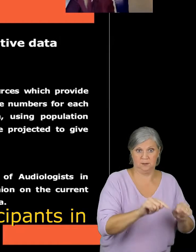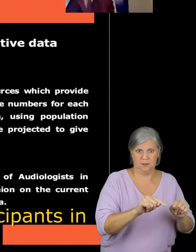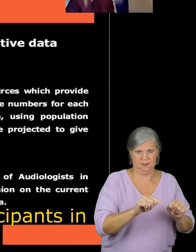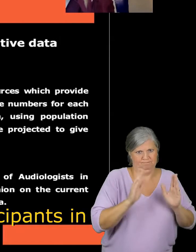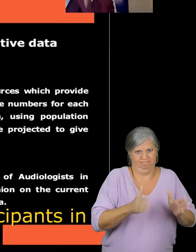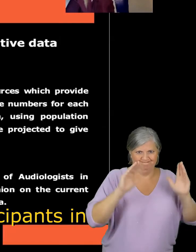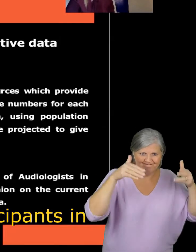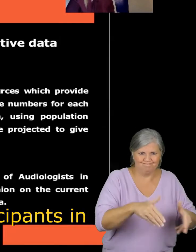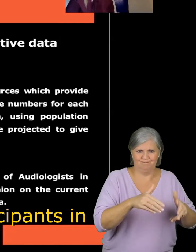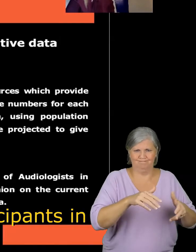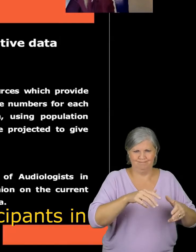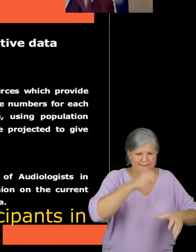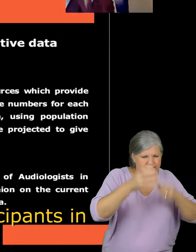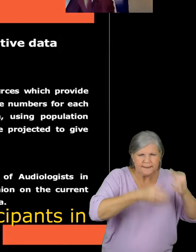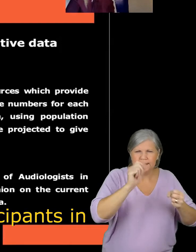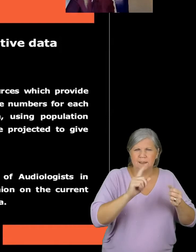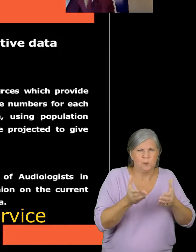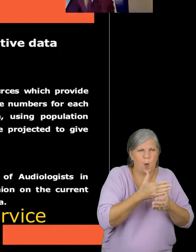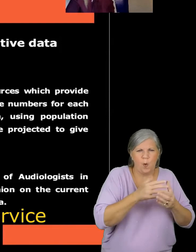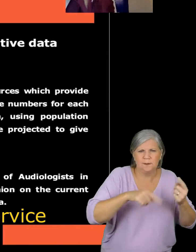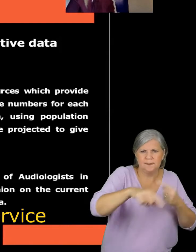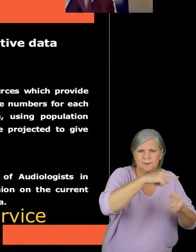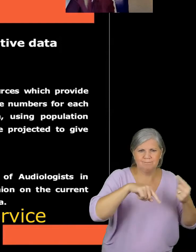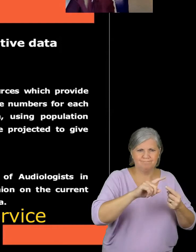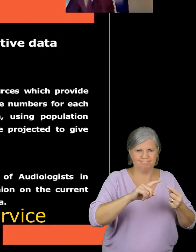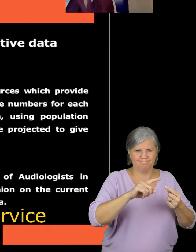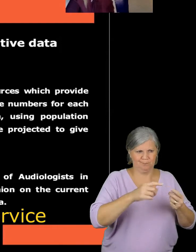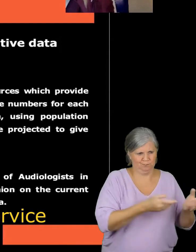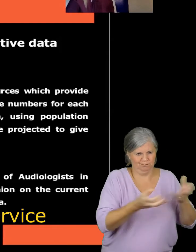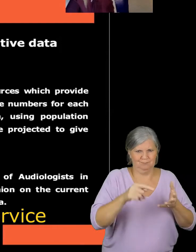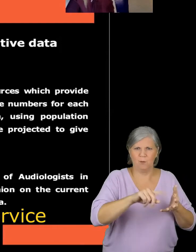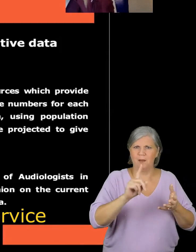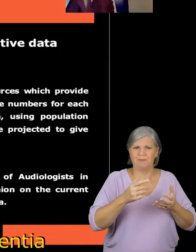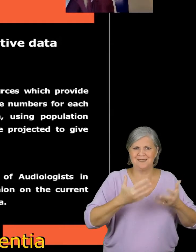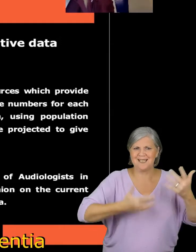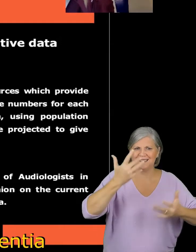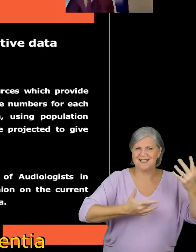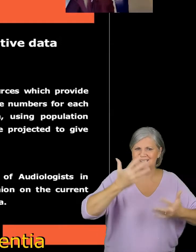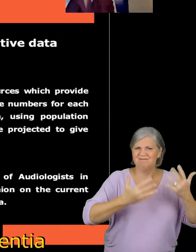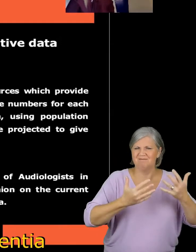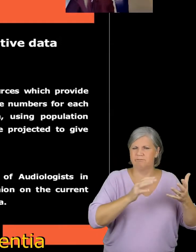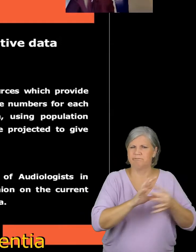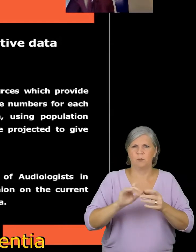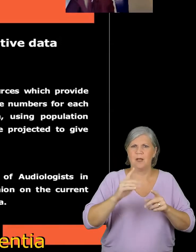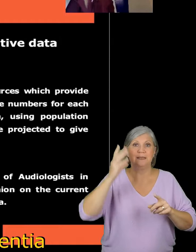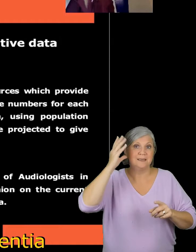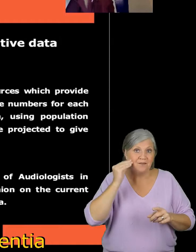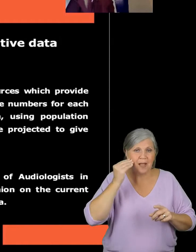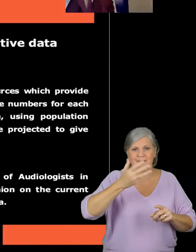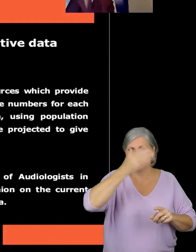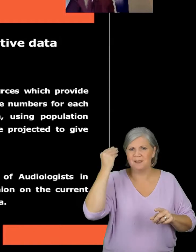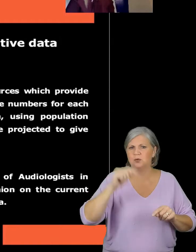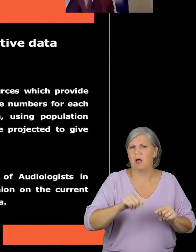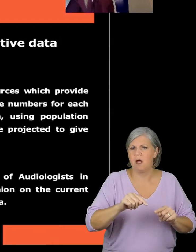Scotland. Participants in this group would be asked to give opinion on the current service provision available for those with hearing loss and